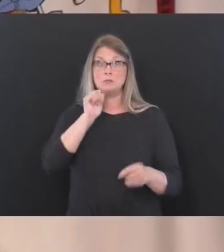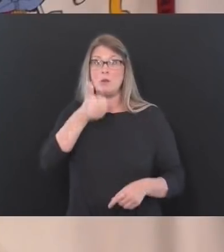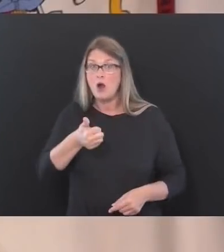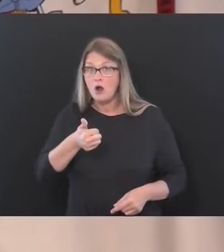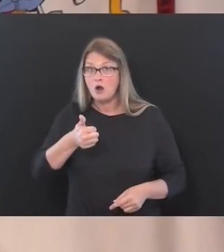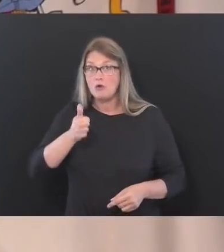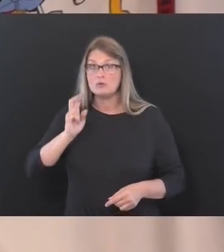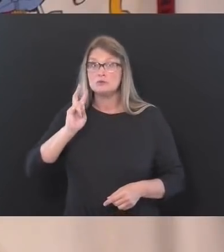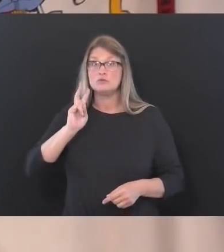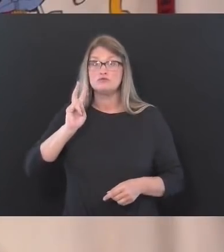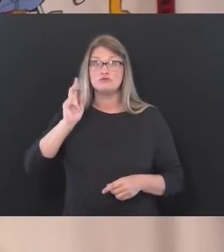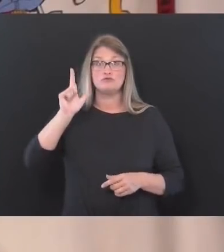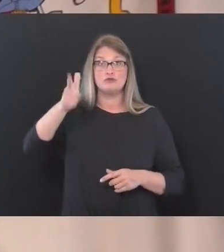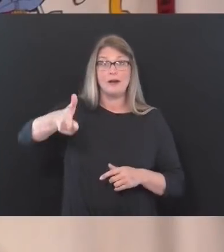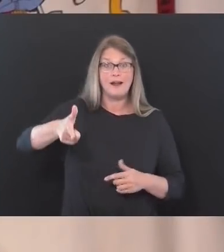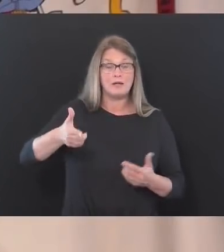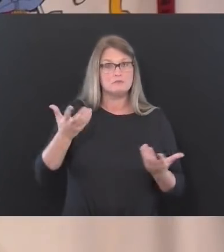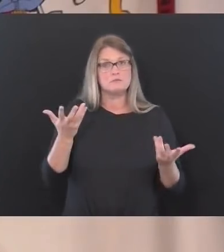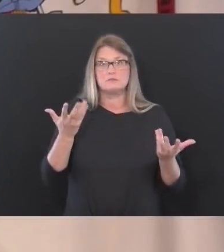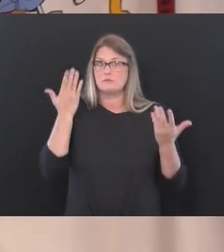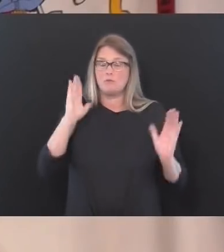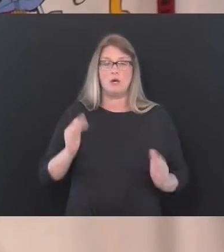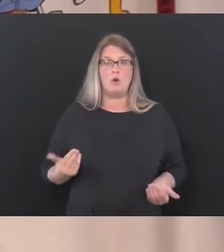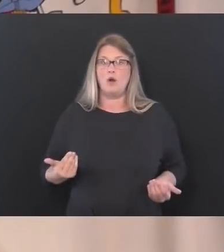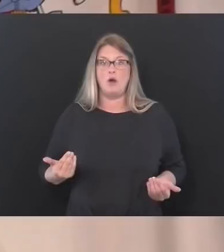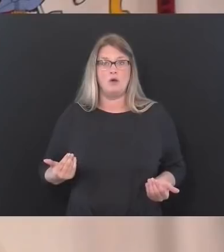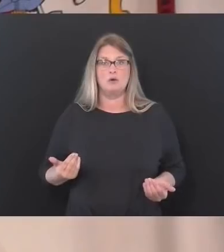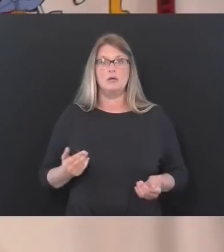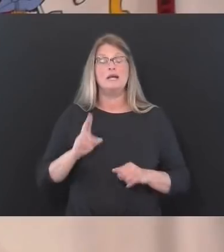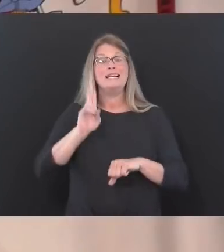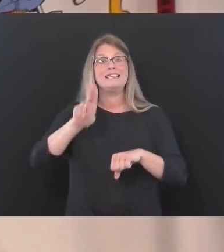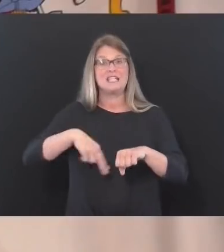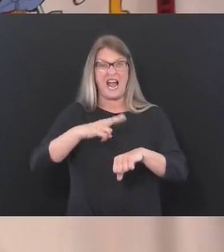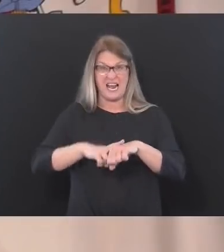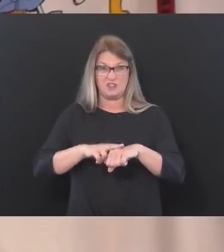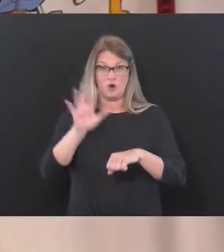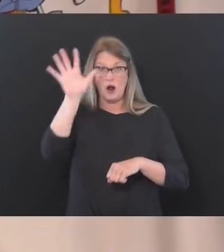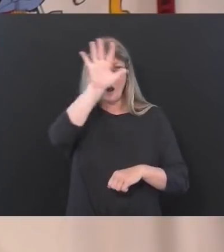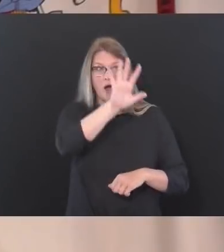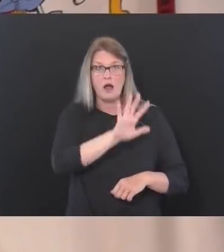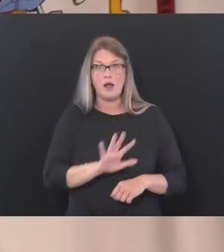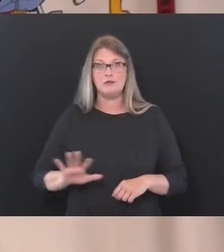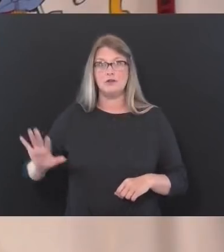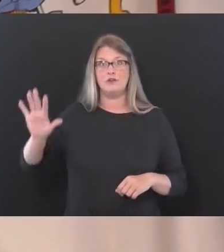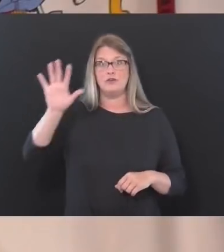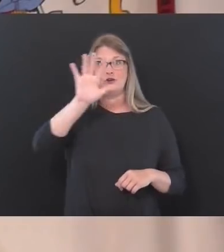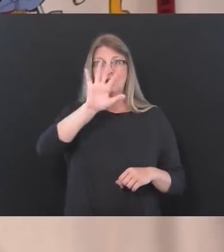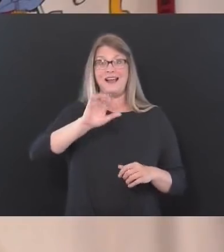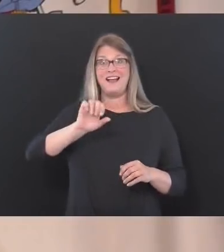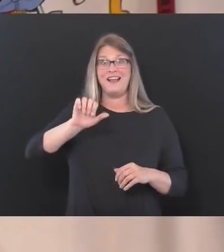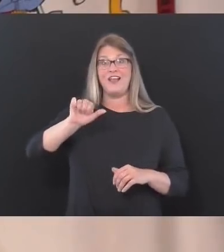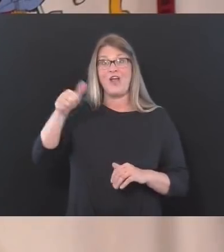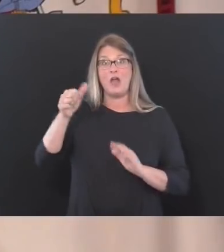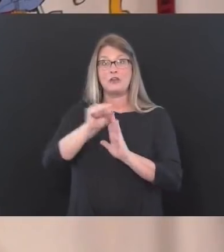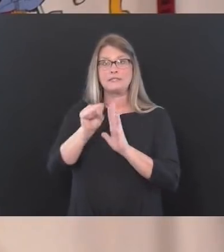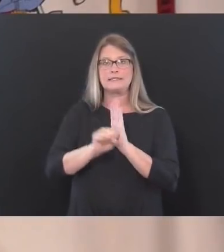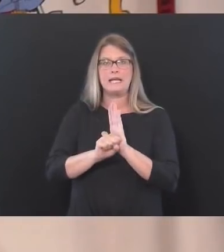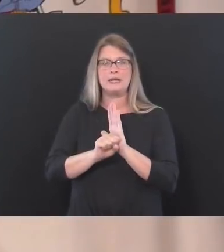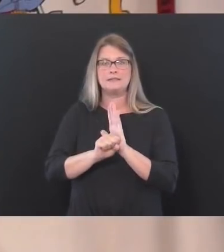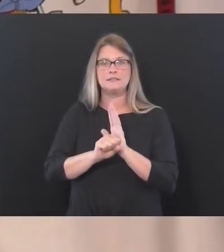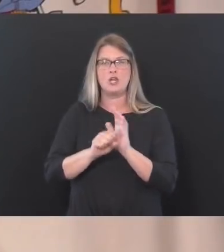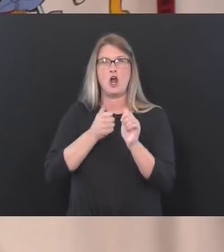but on a national basis, the other states are tracking at a level of about 8